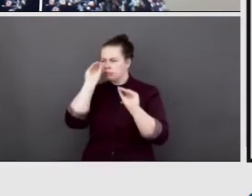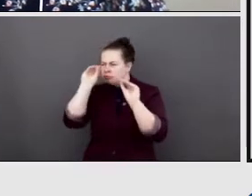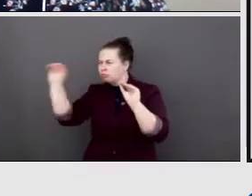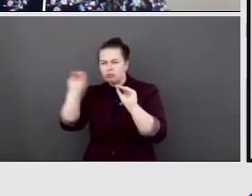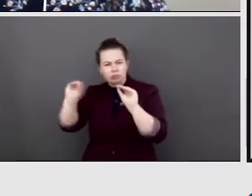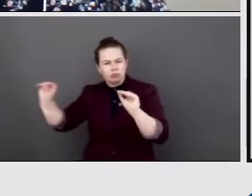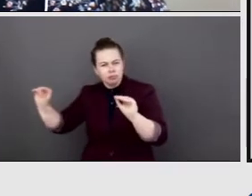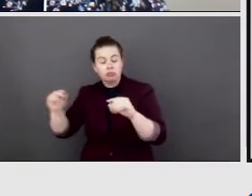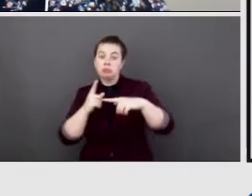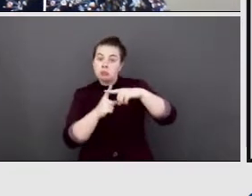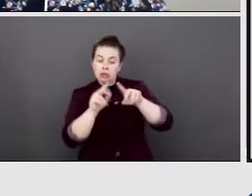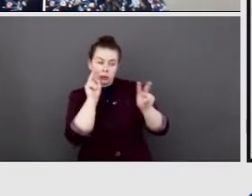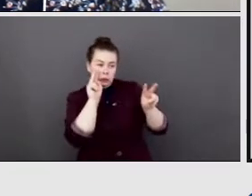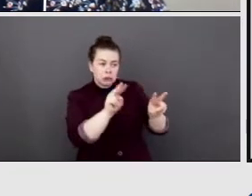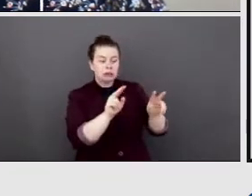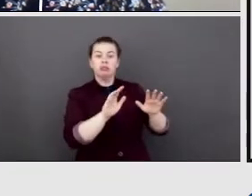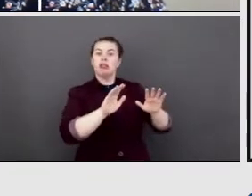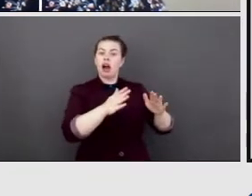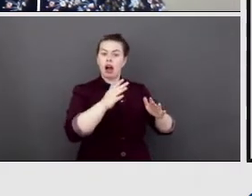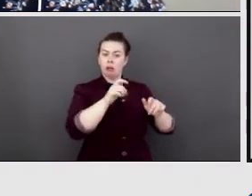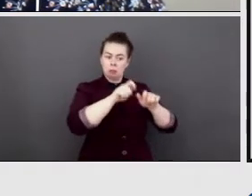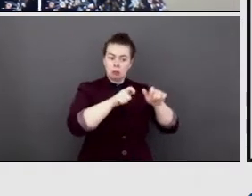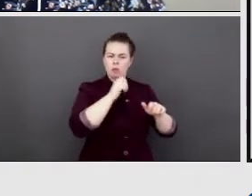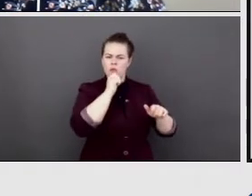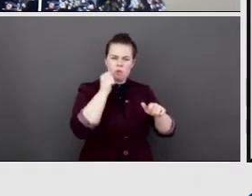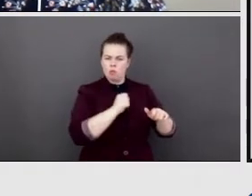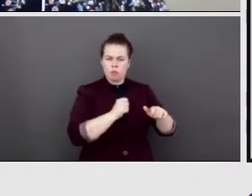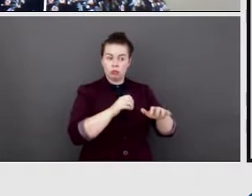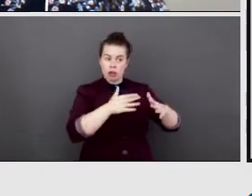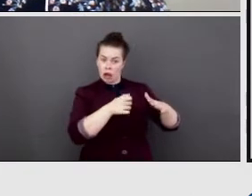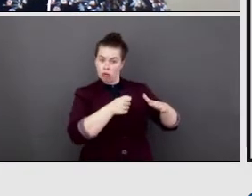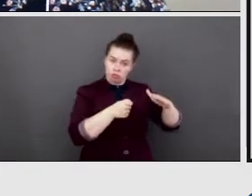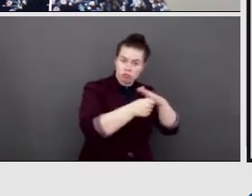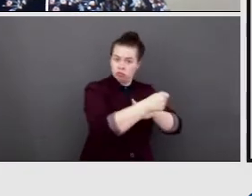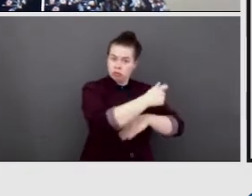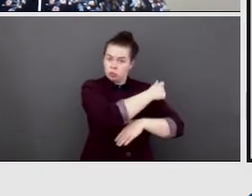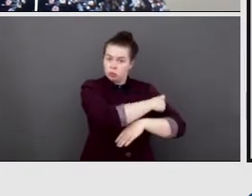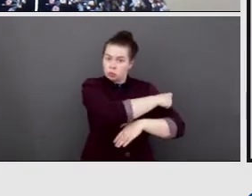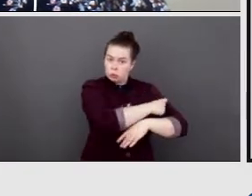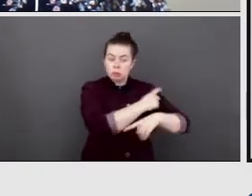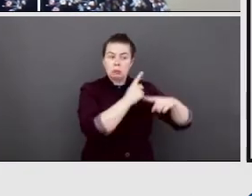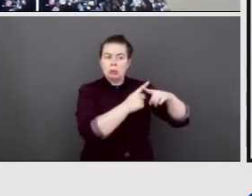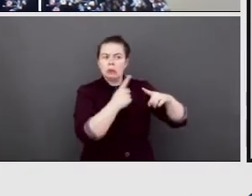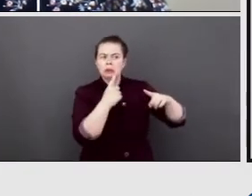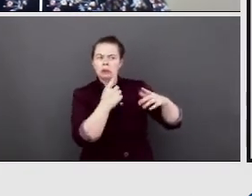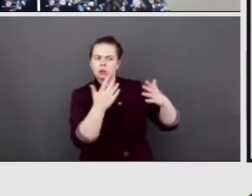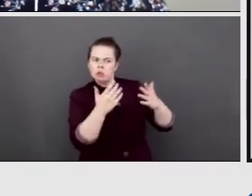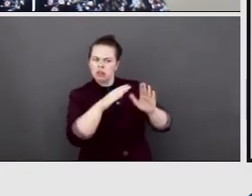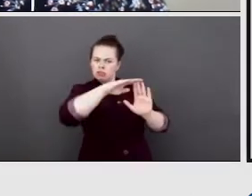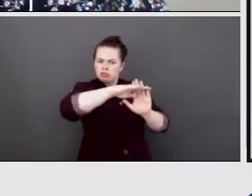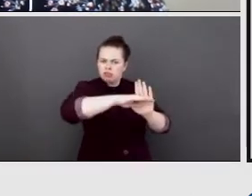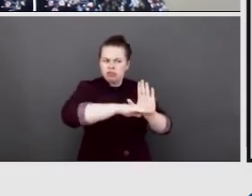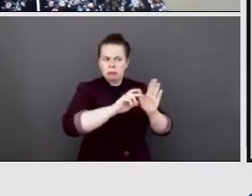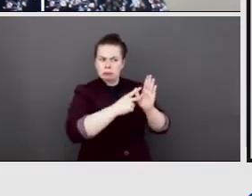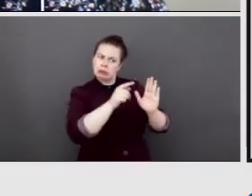We looked at the care pathways into and out of institutional care and at the criteria that need to be fulfilled to allow an